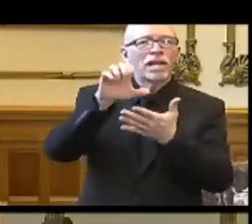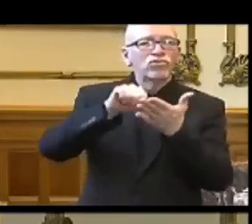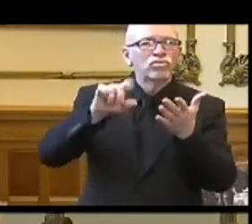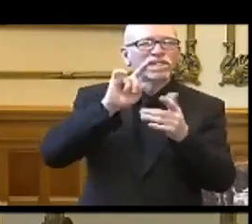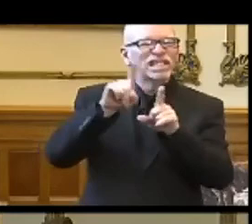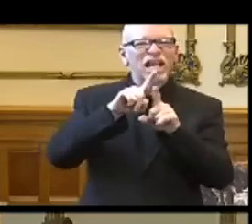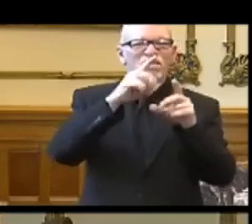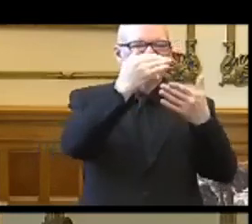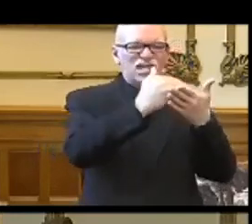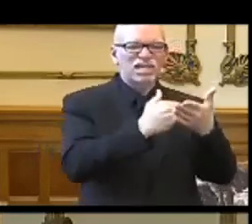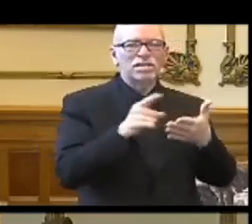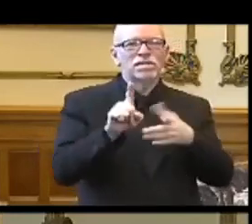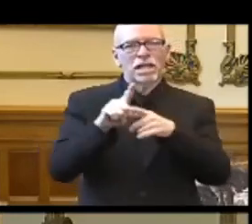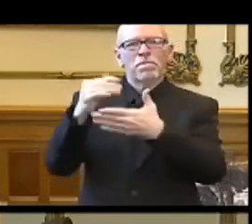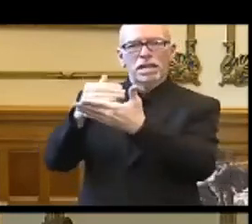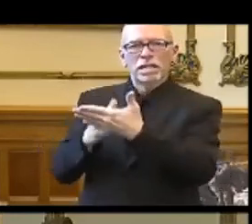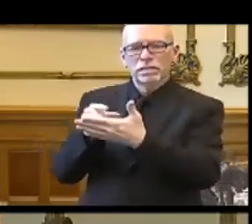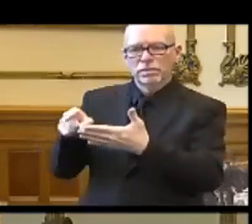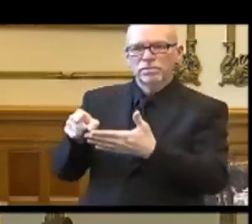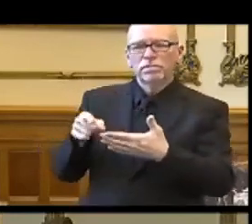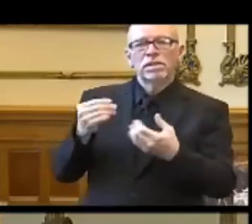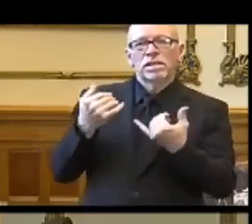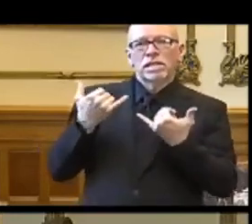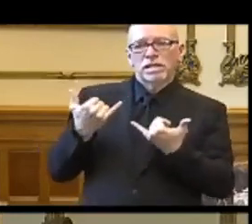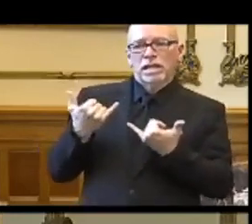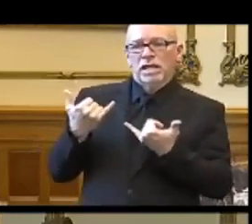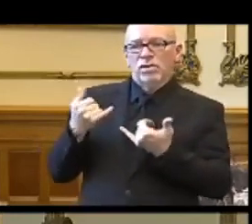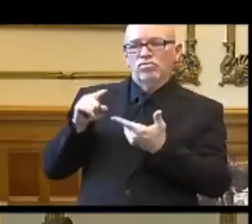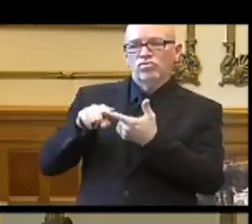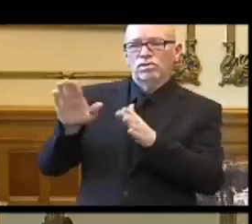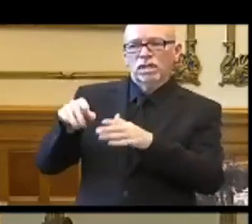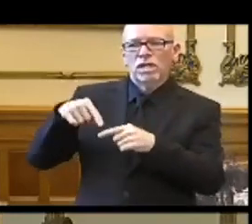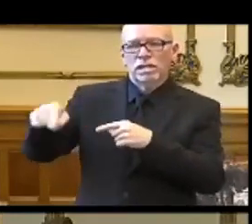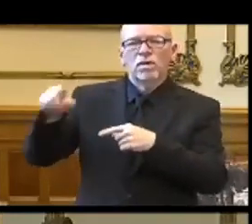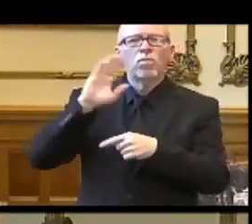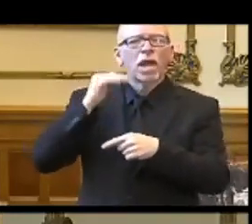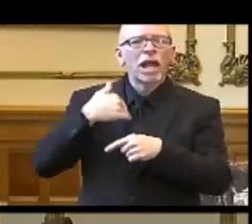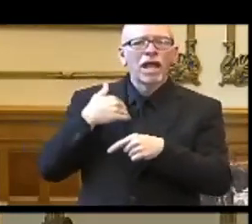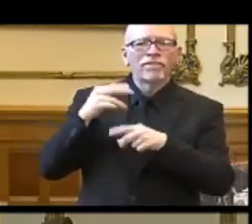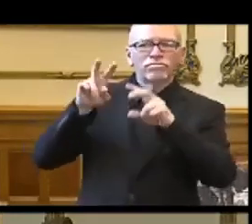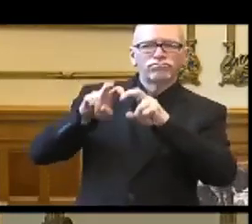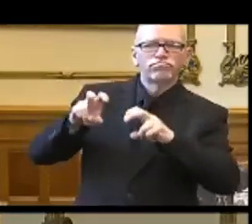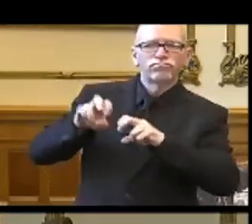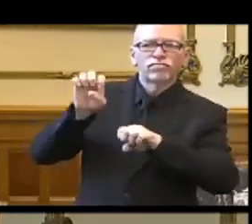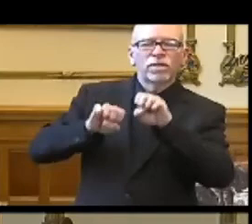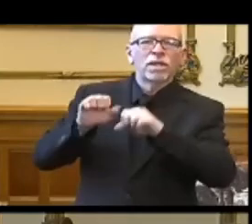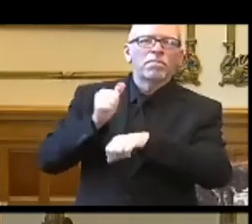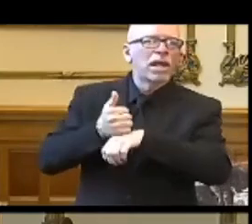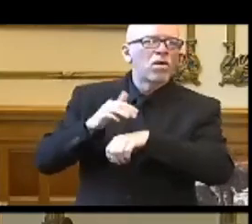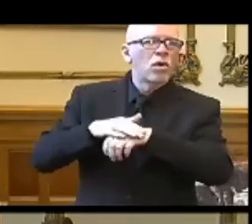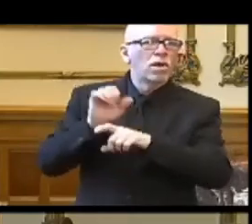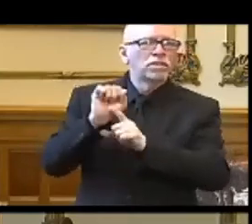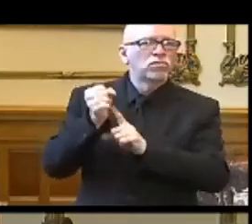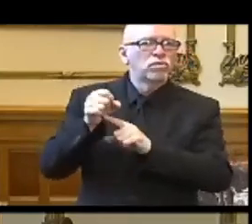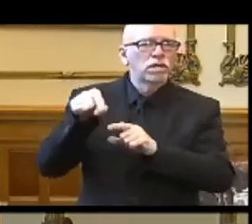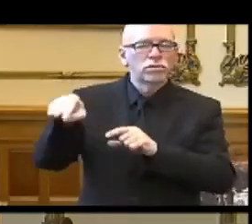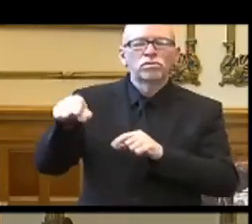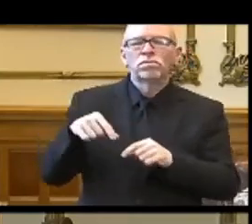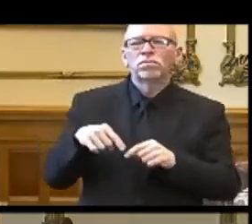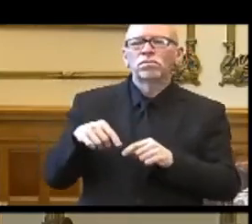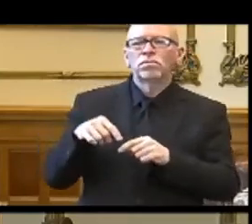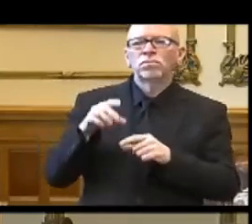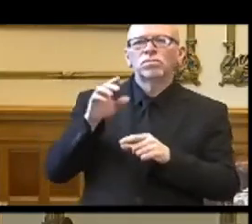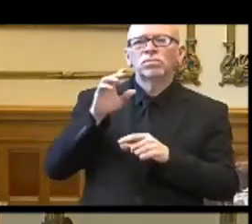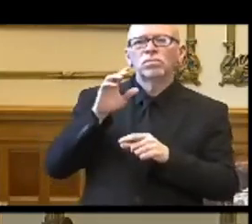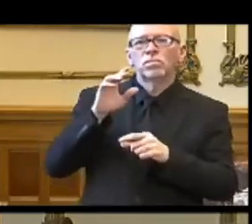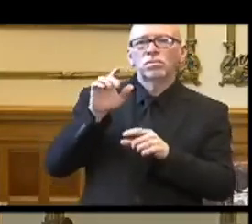listed. And between now and Sunday, there will be an evaluation based on the circumstances that provide